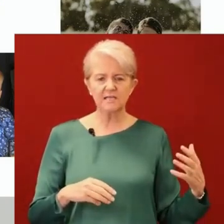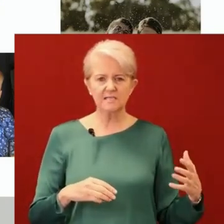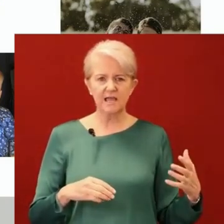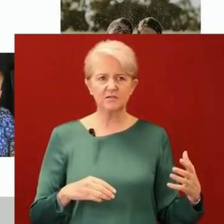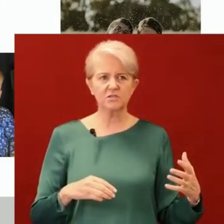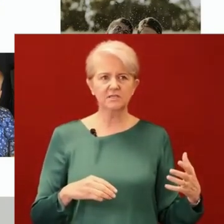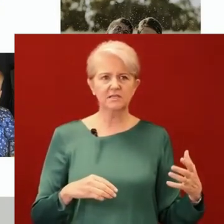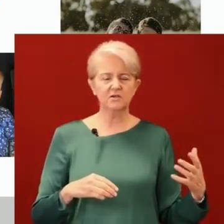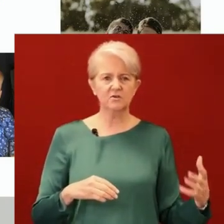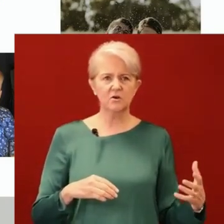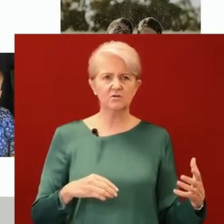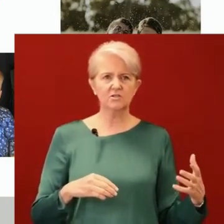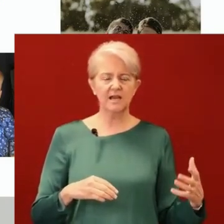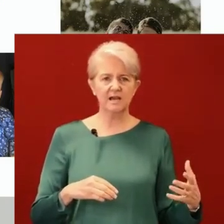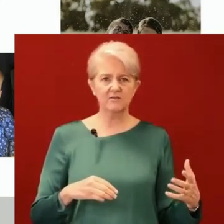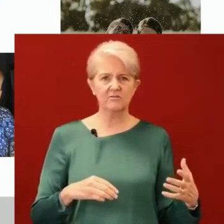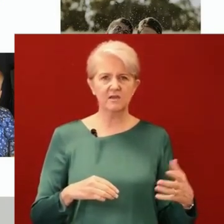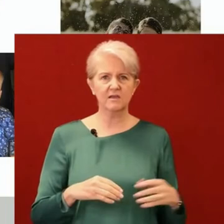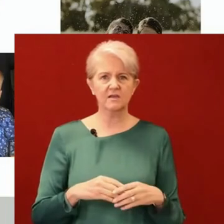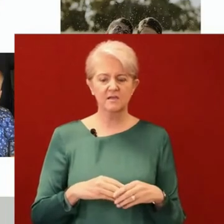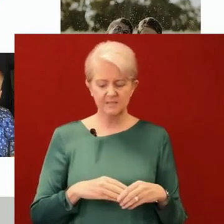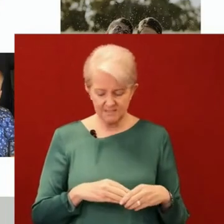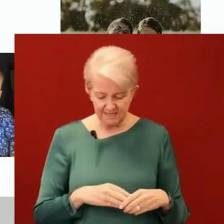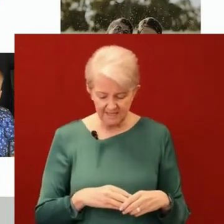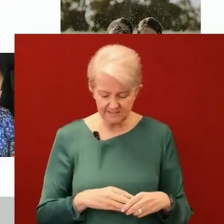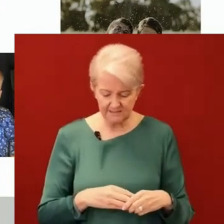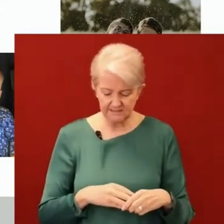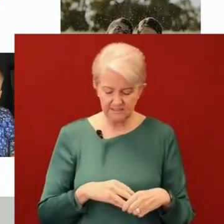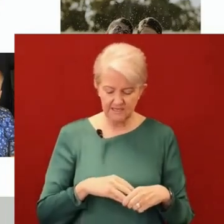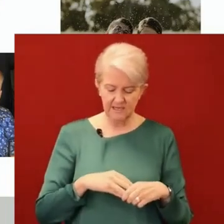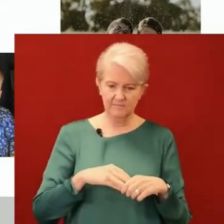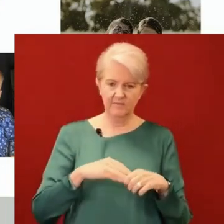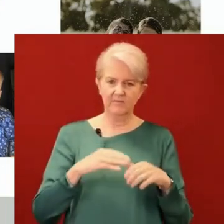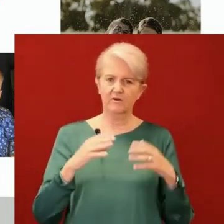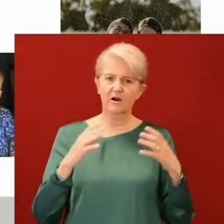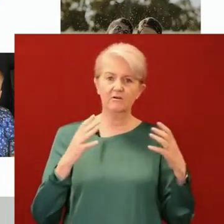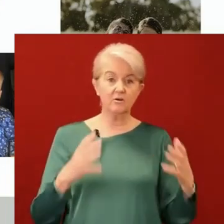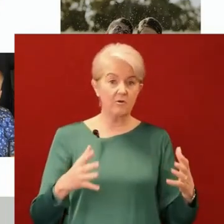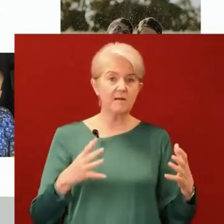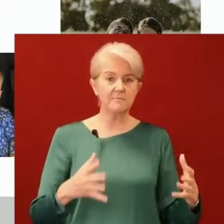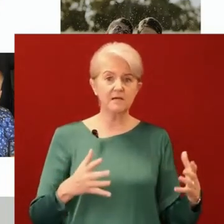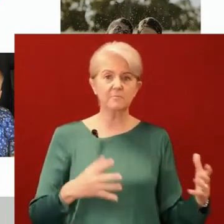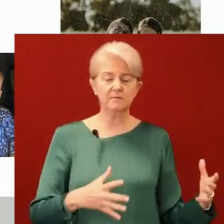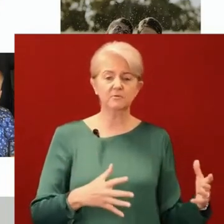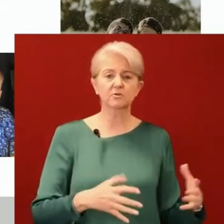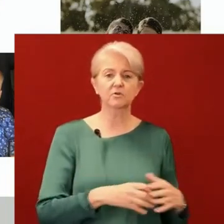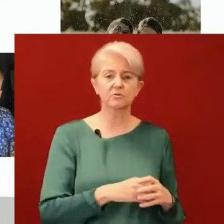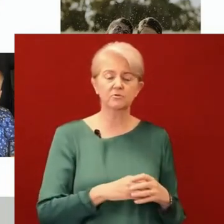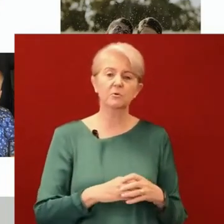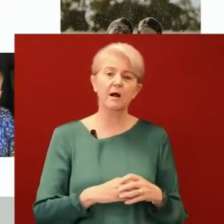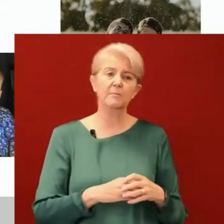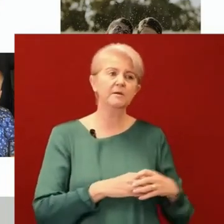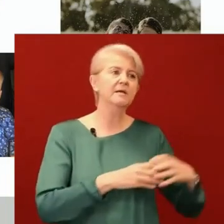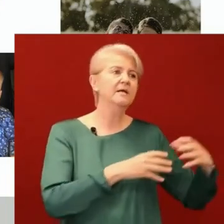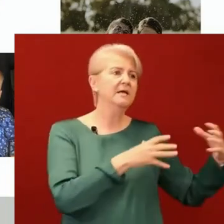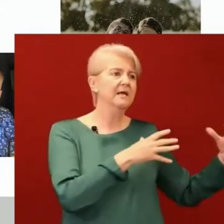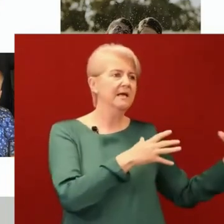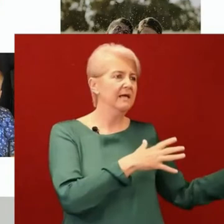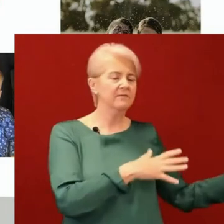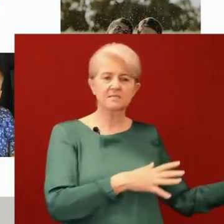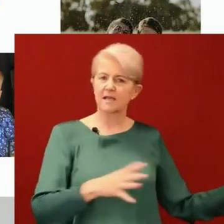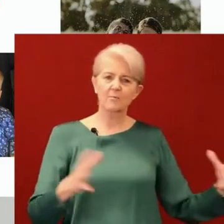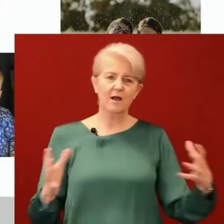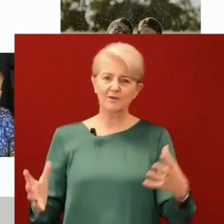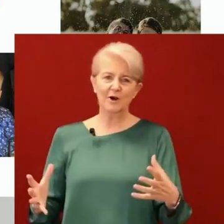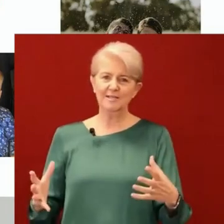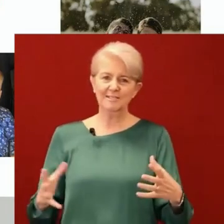story is actually not anything startling. There are a great many people who grew up